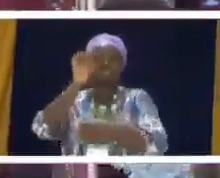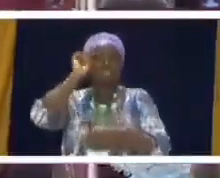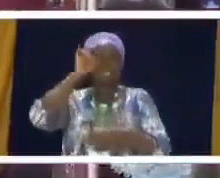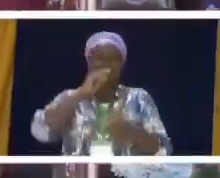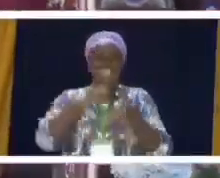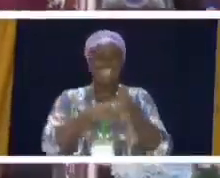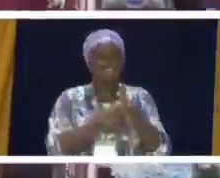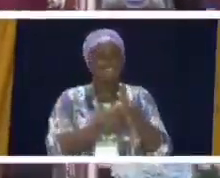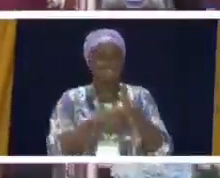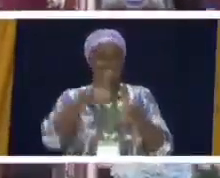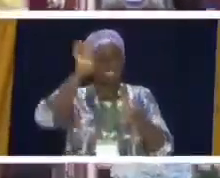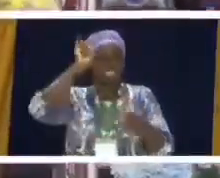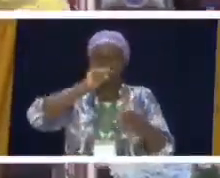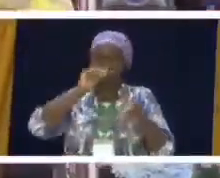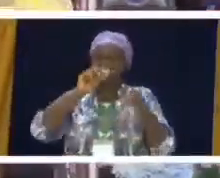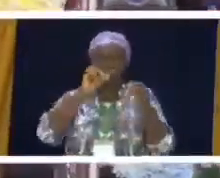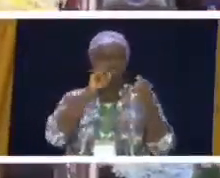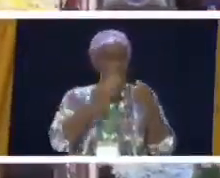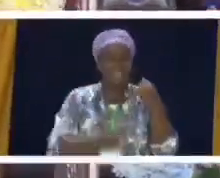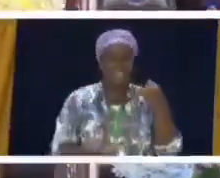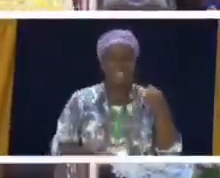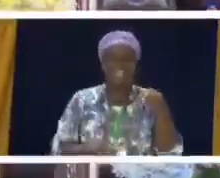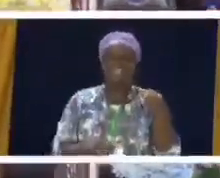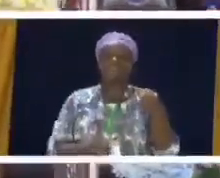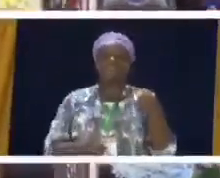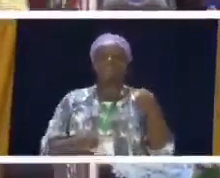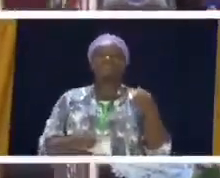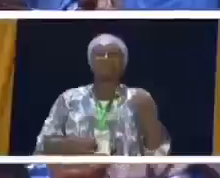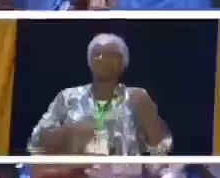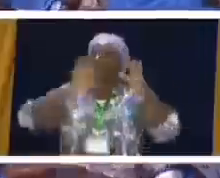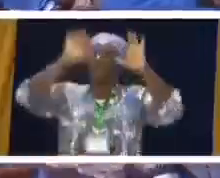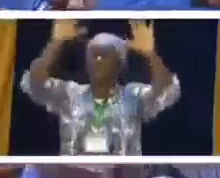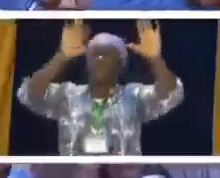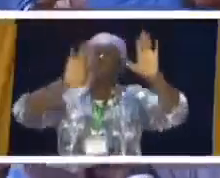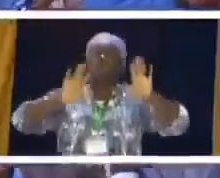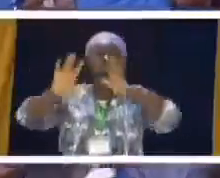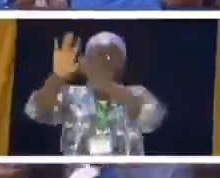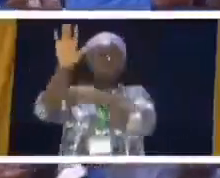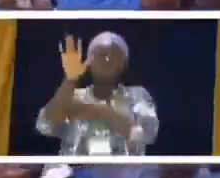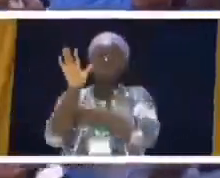Alpha. He's the Omega. Awesome God.